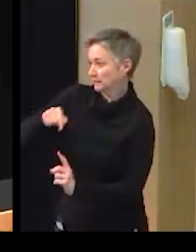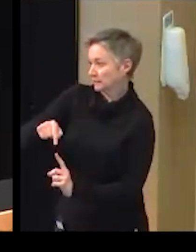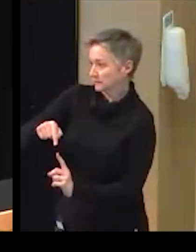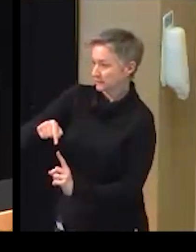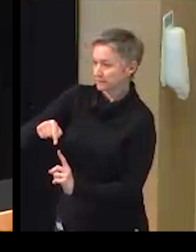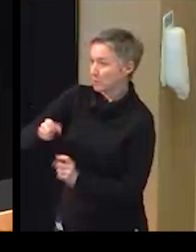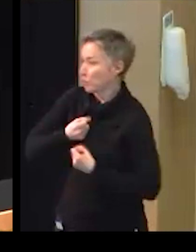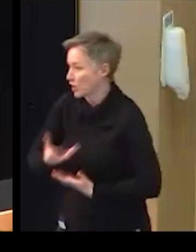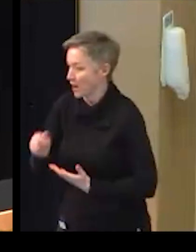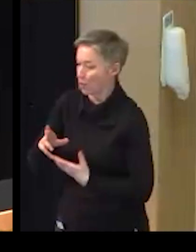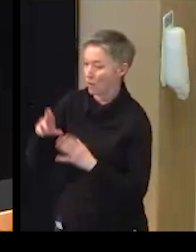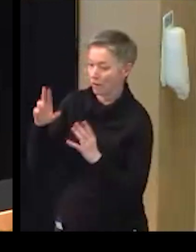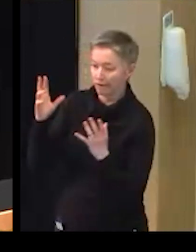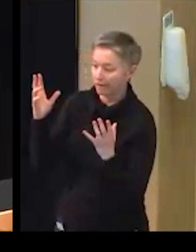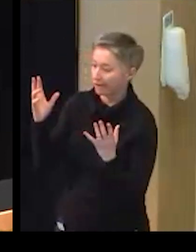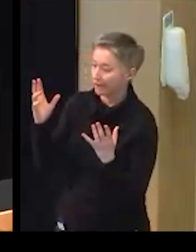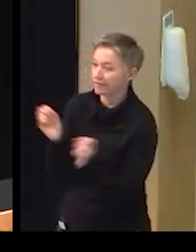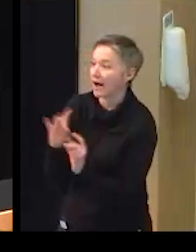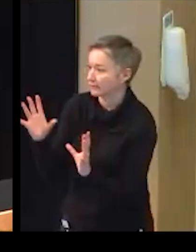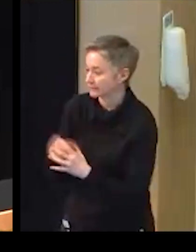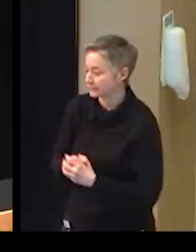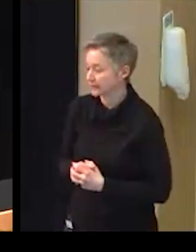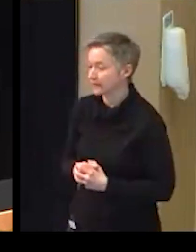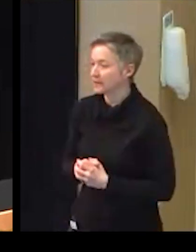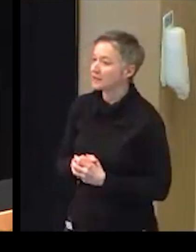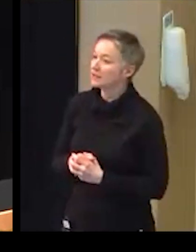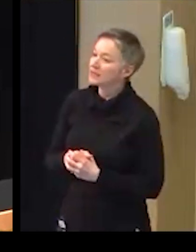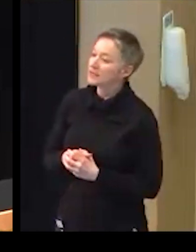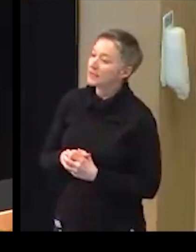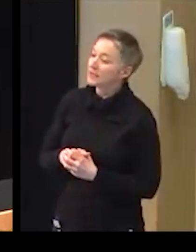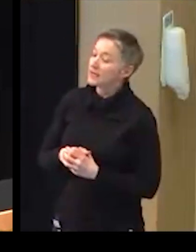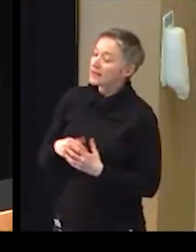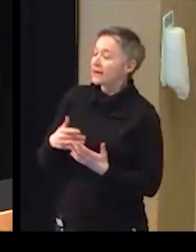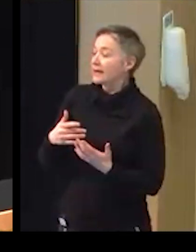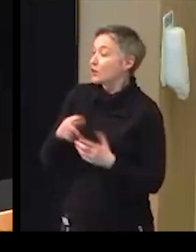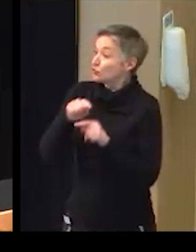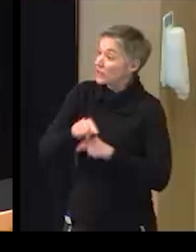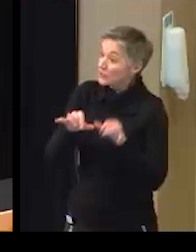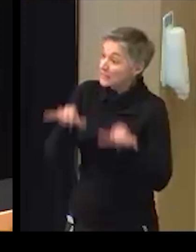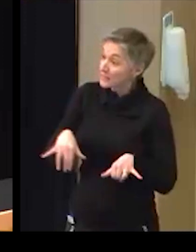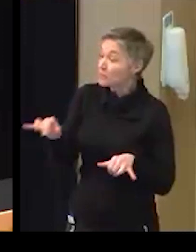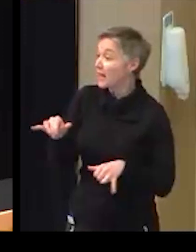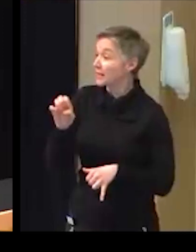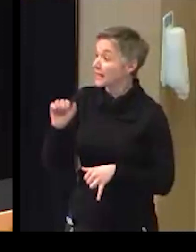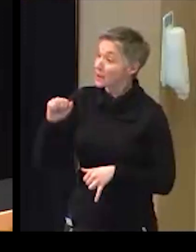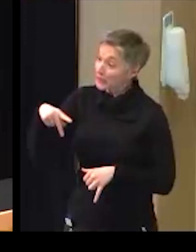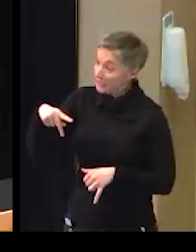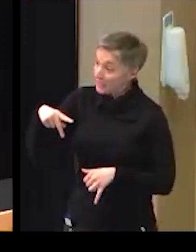the burnout or by the violence. There are traditional systems like employee assistance